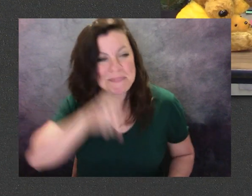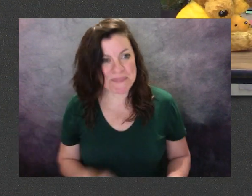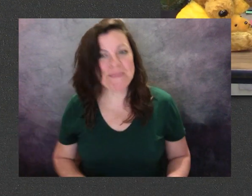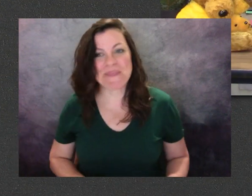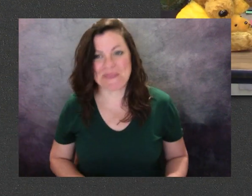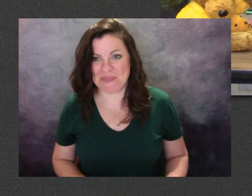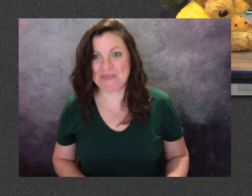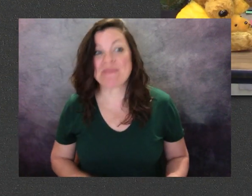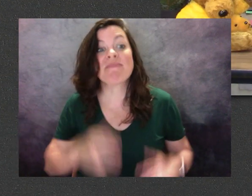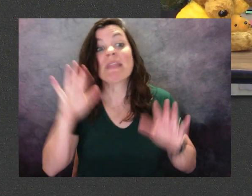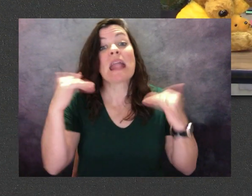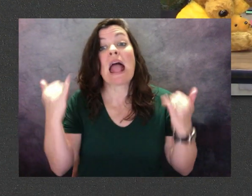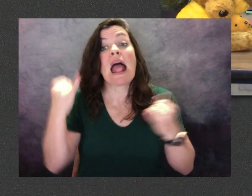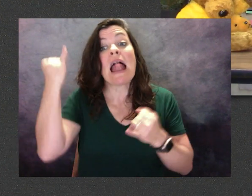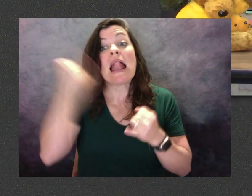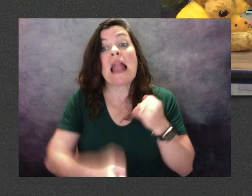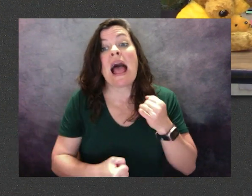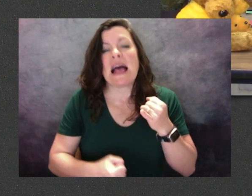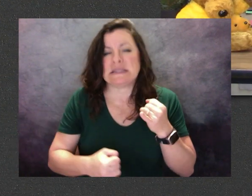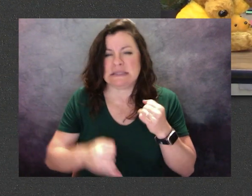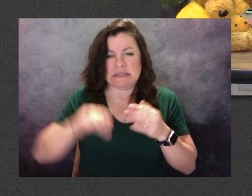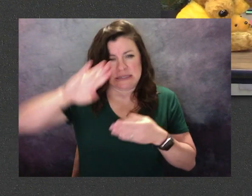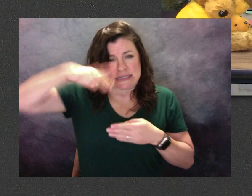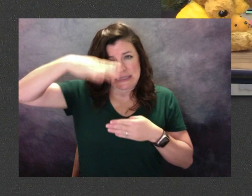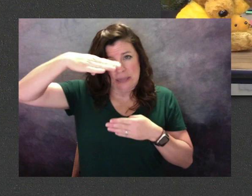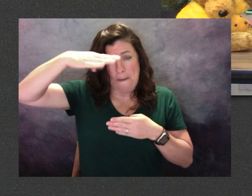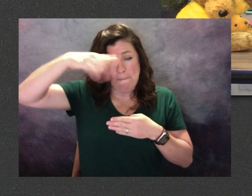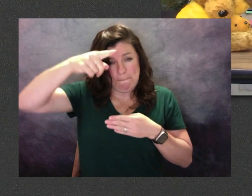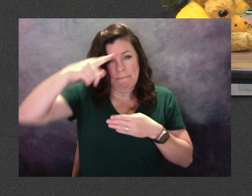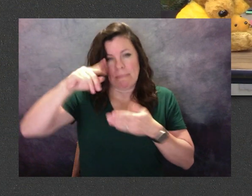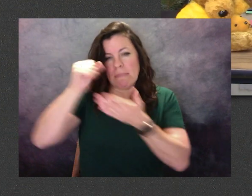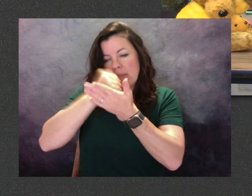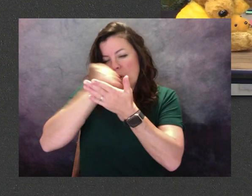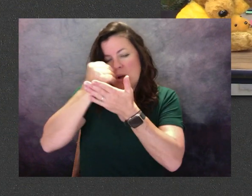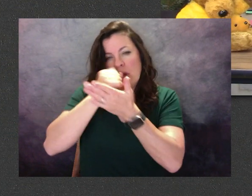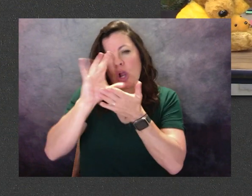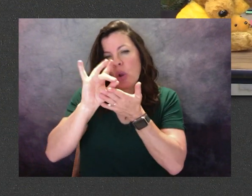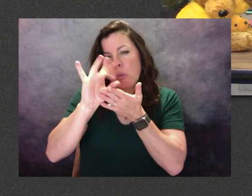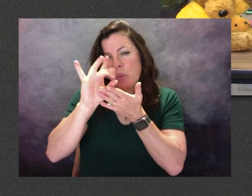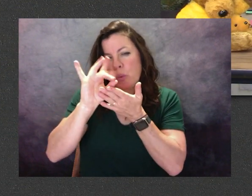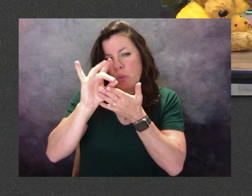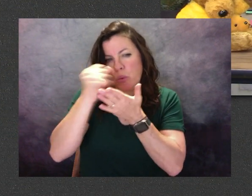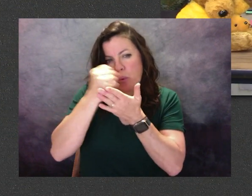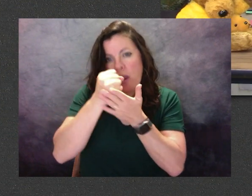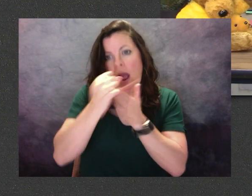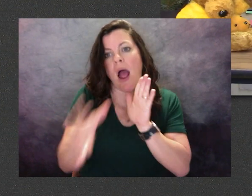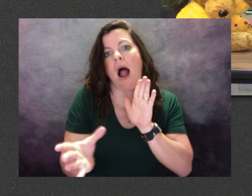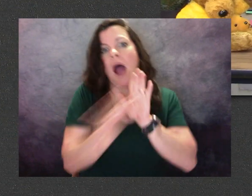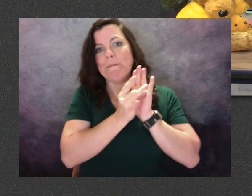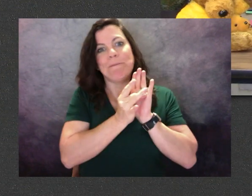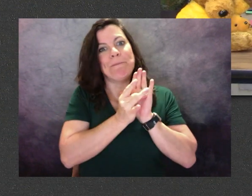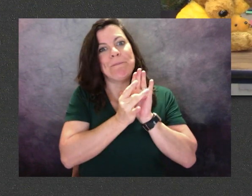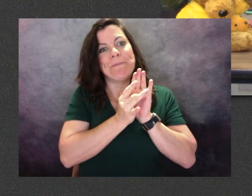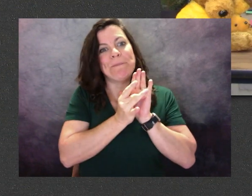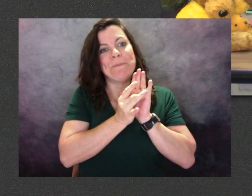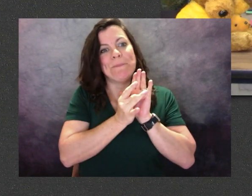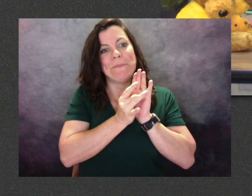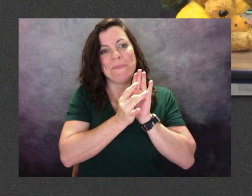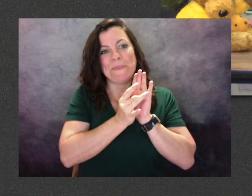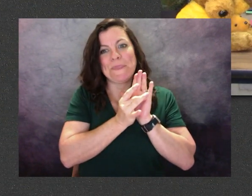right in there. Oh my goodness, friends, we just